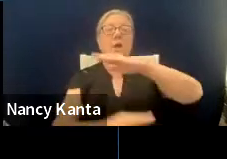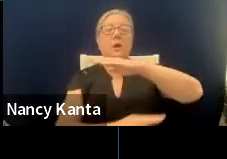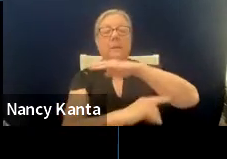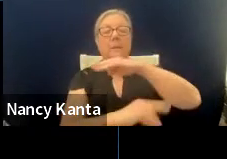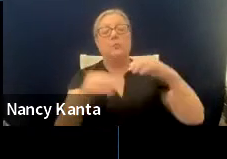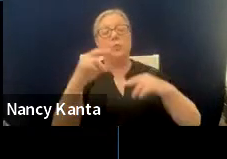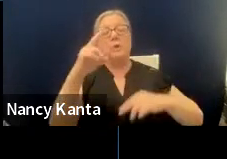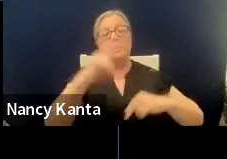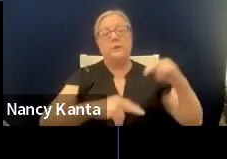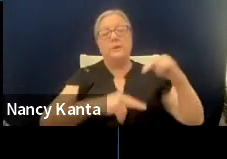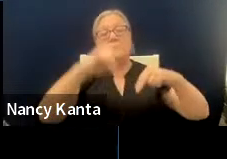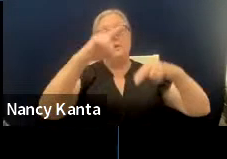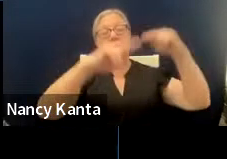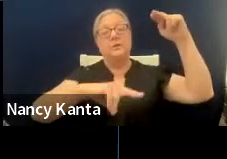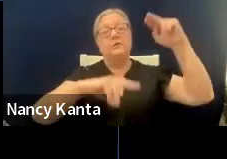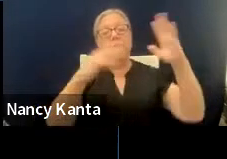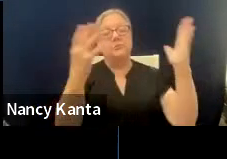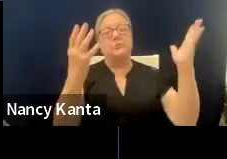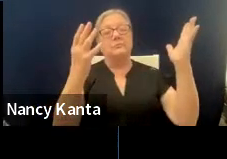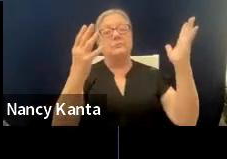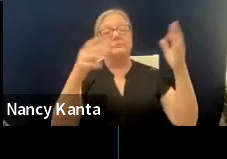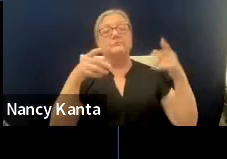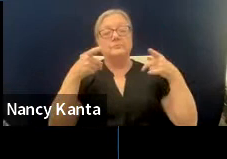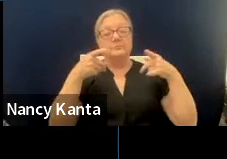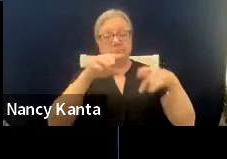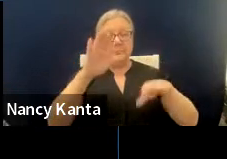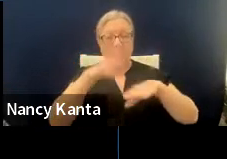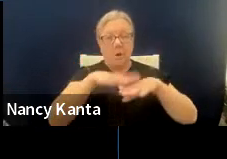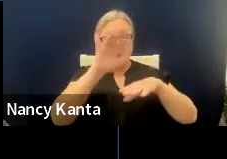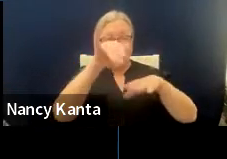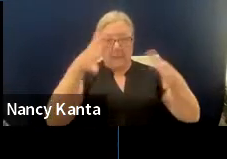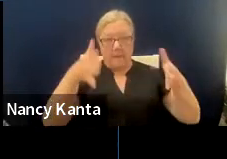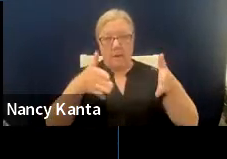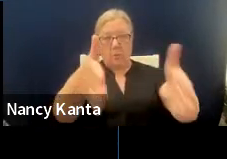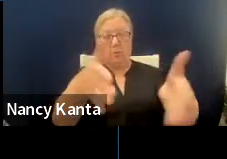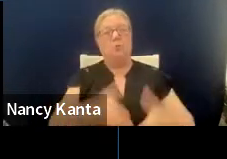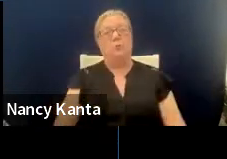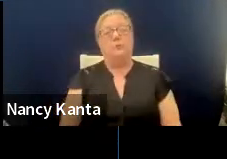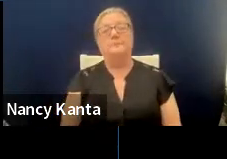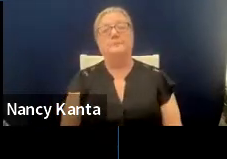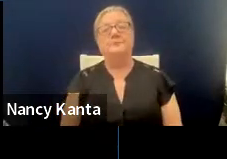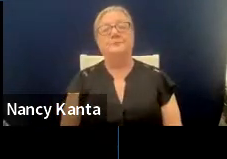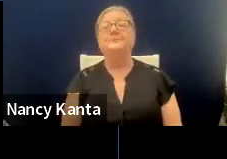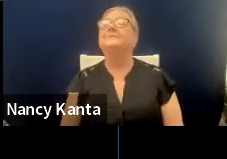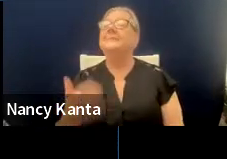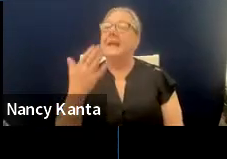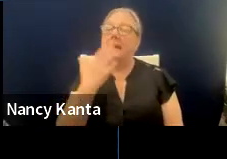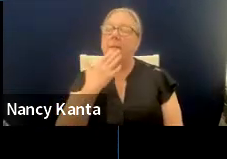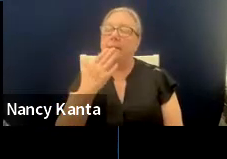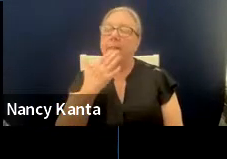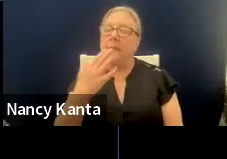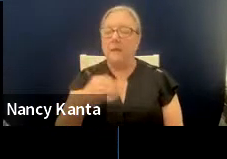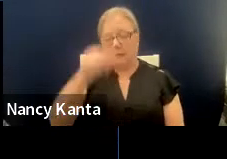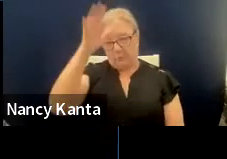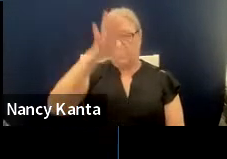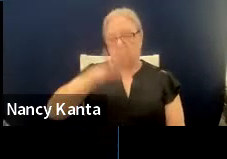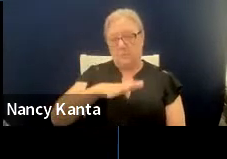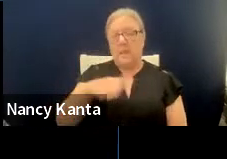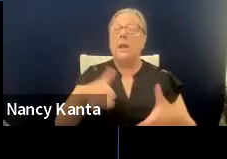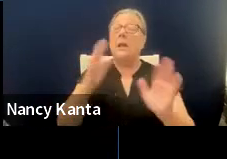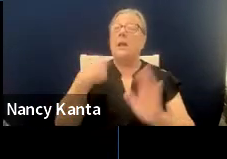this route. Thank you very much for letting us present to you via